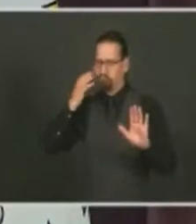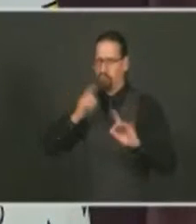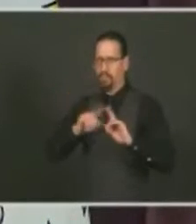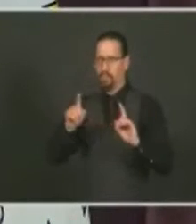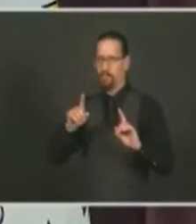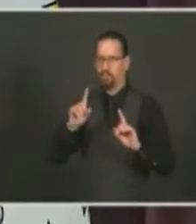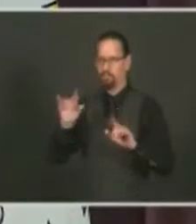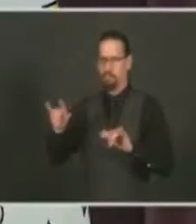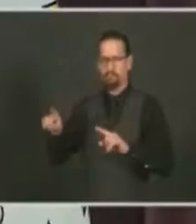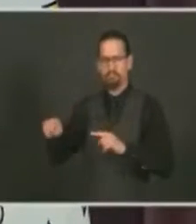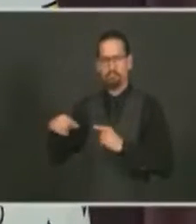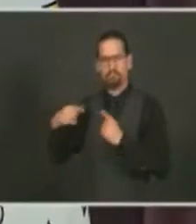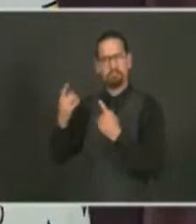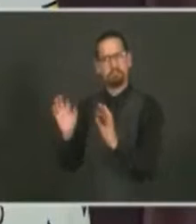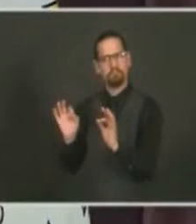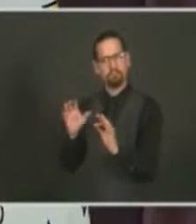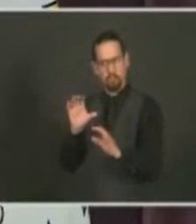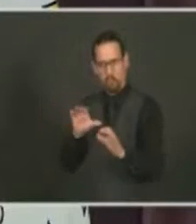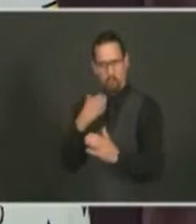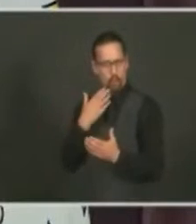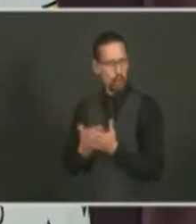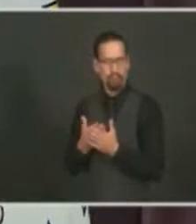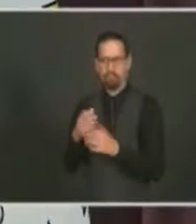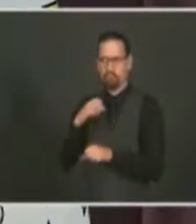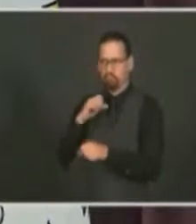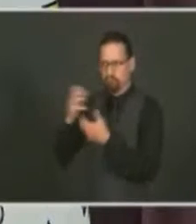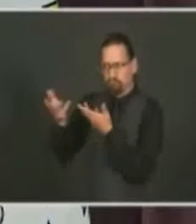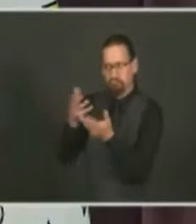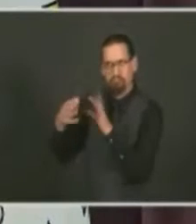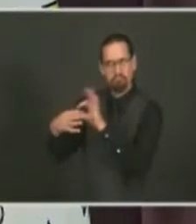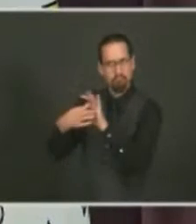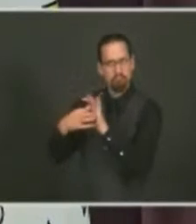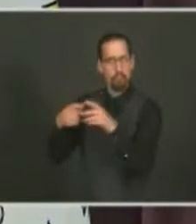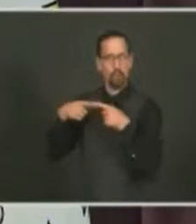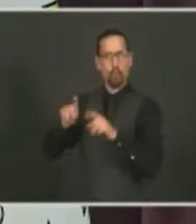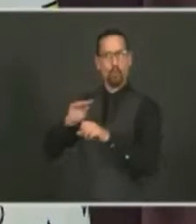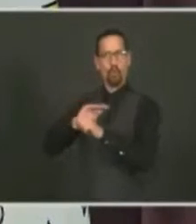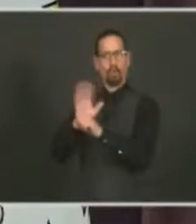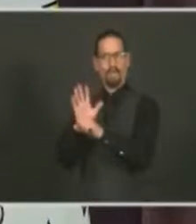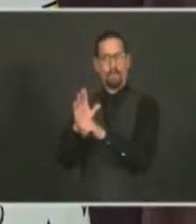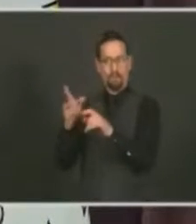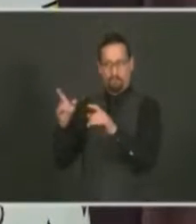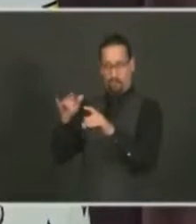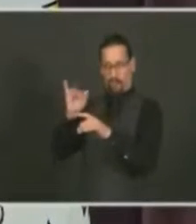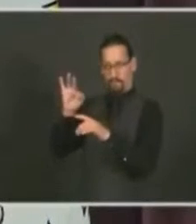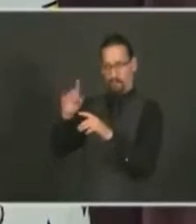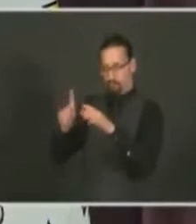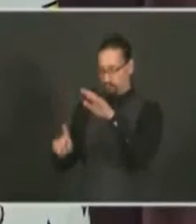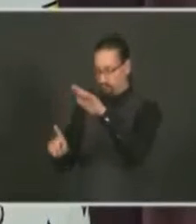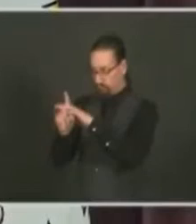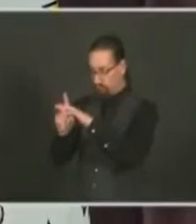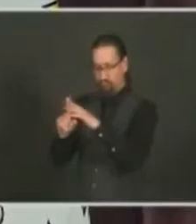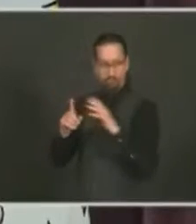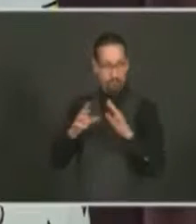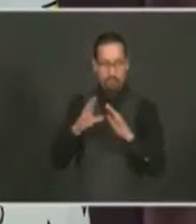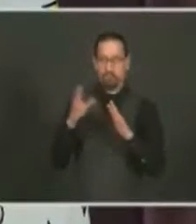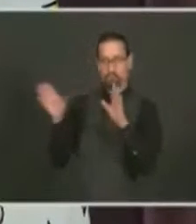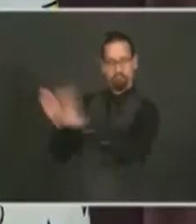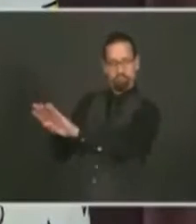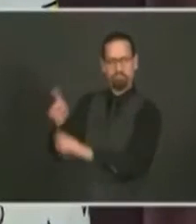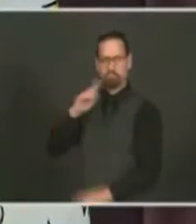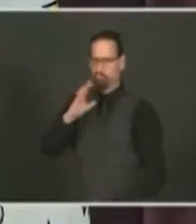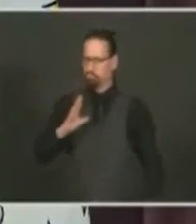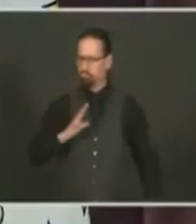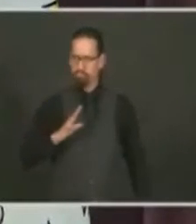been really great to work with during COVID. When we asked them to shut down, they shut down immediately. They stayed closed for